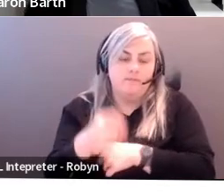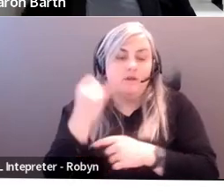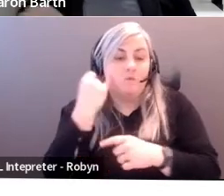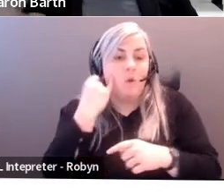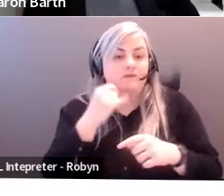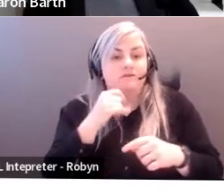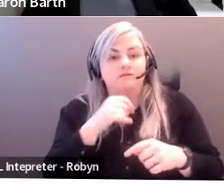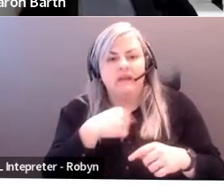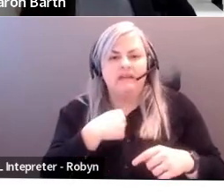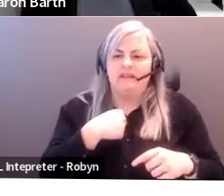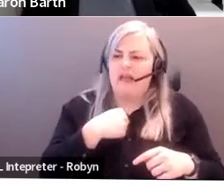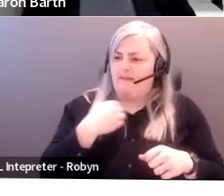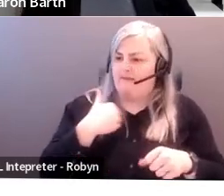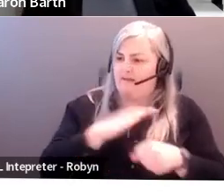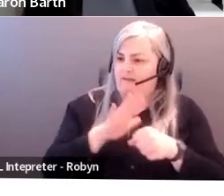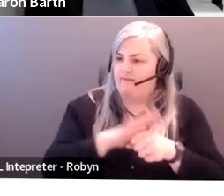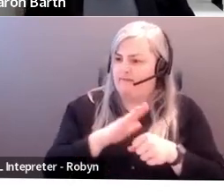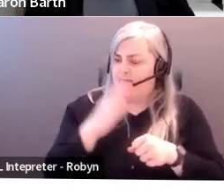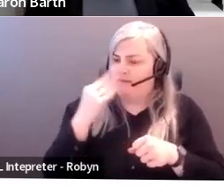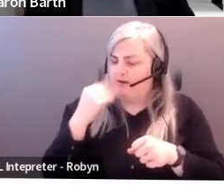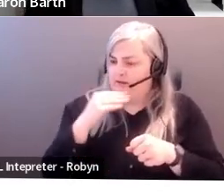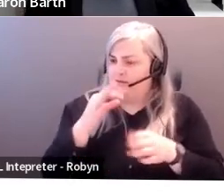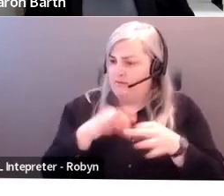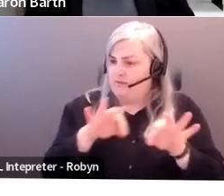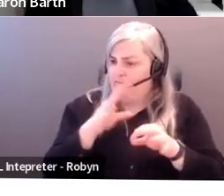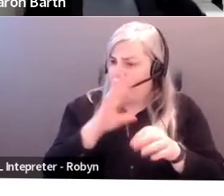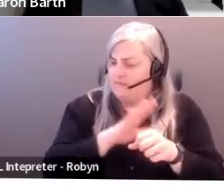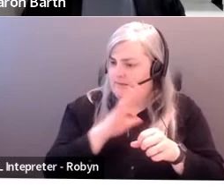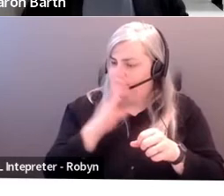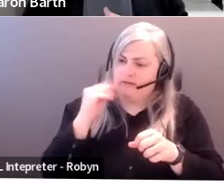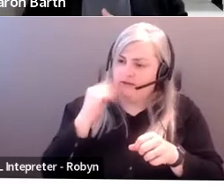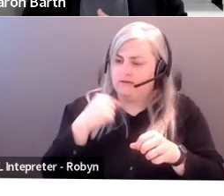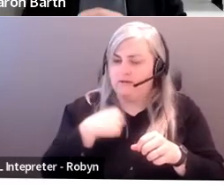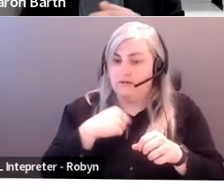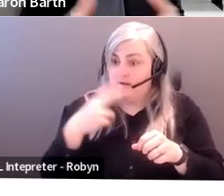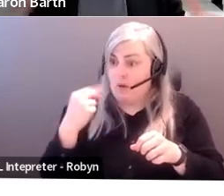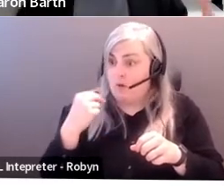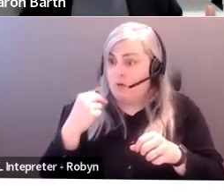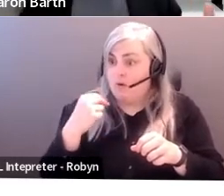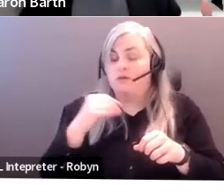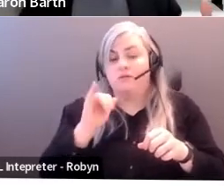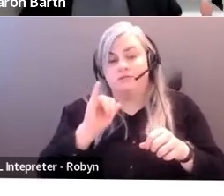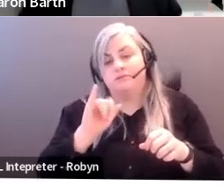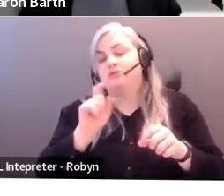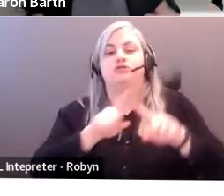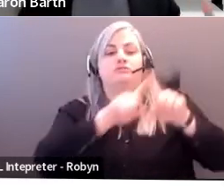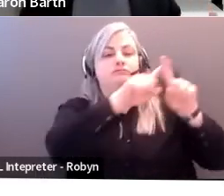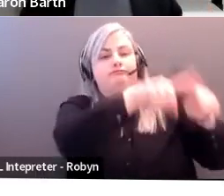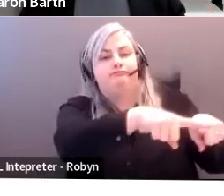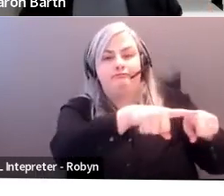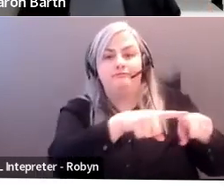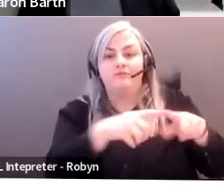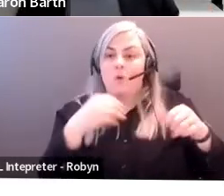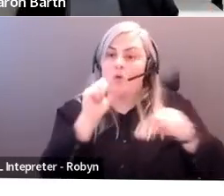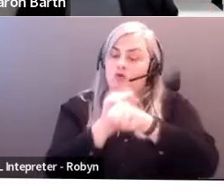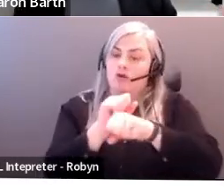no, try to crowdsource that sufficient and relevant experience. That's why, working on a team, Now you're not